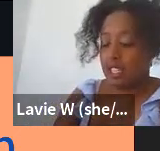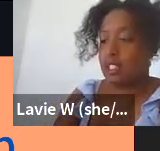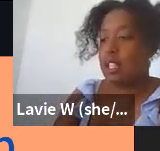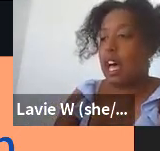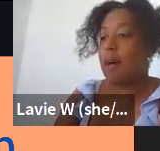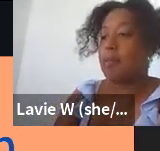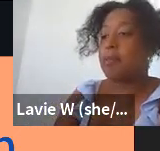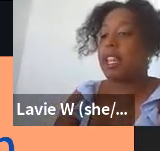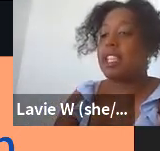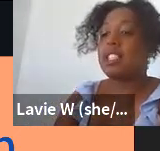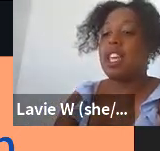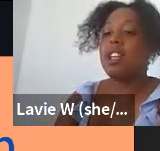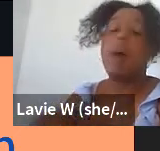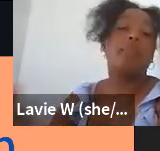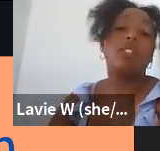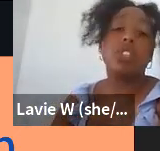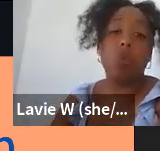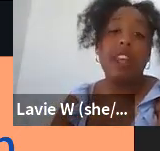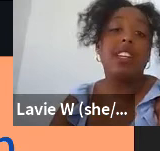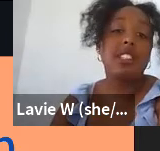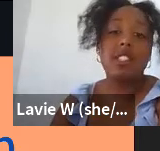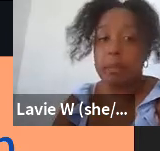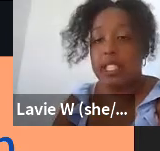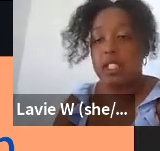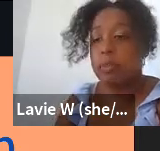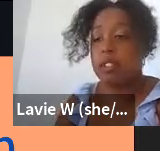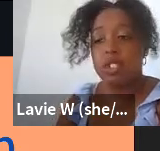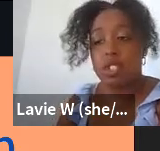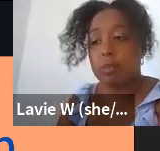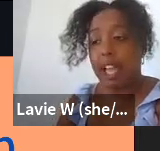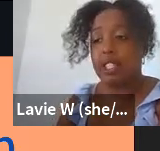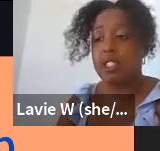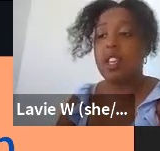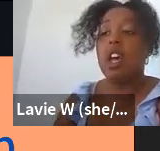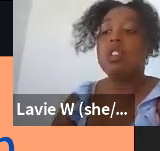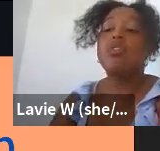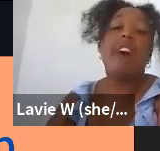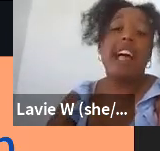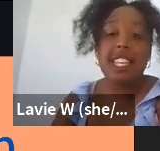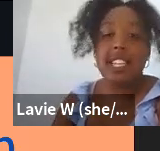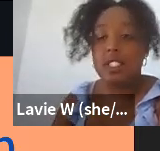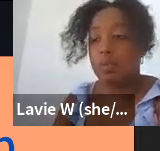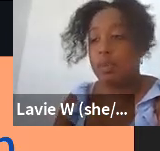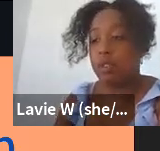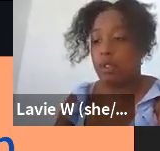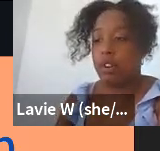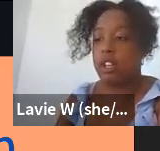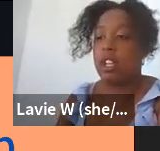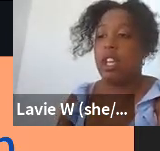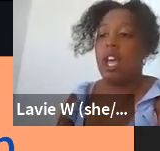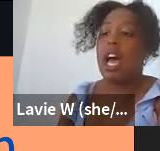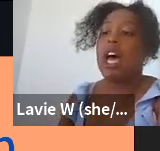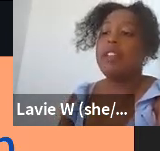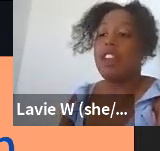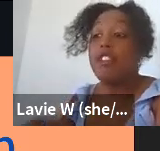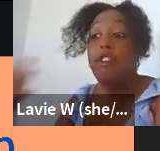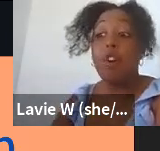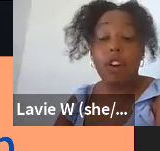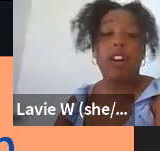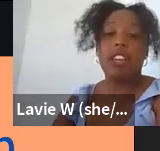it is placed in opposition, whiteness is placed in opposition to blackness to validate its superiority